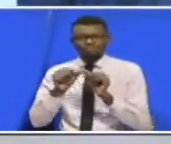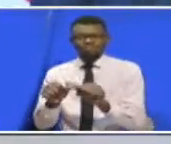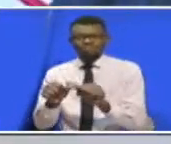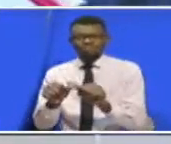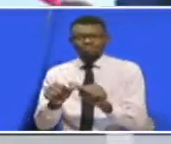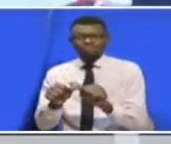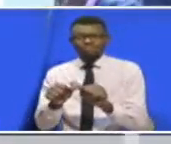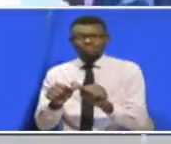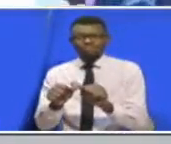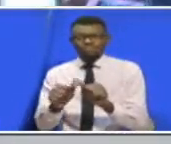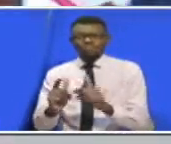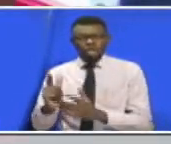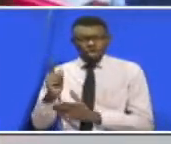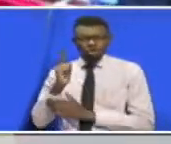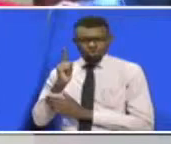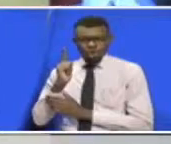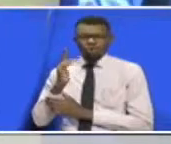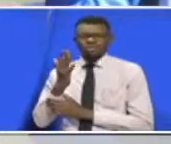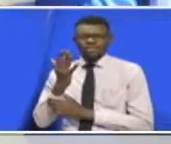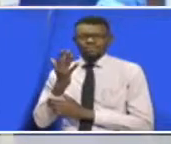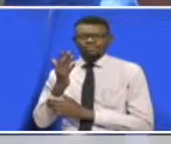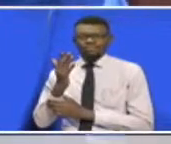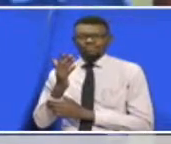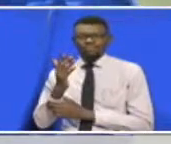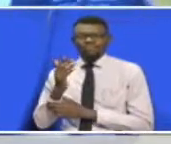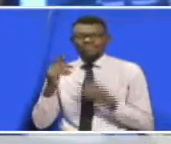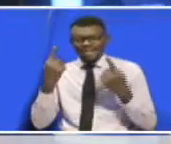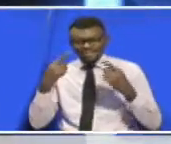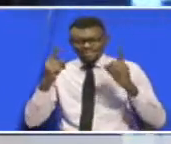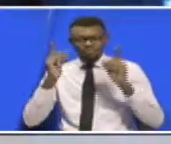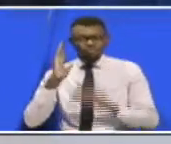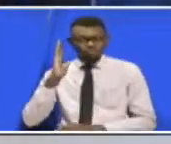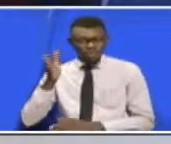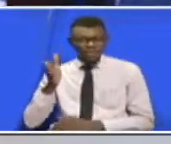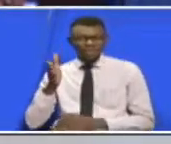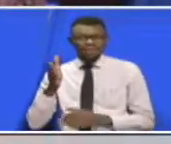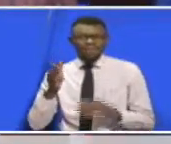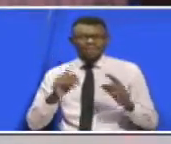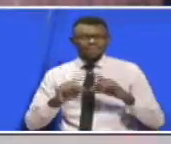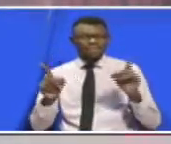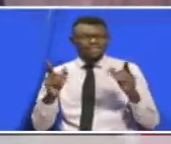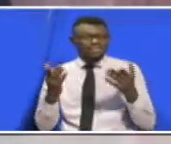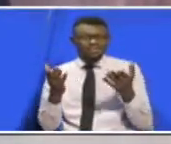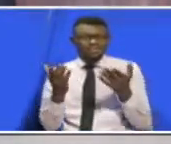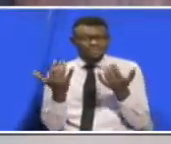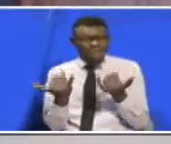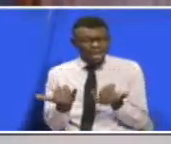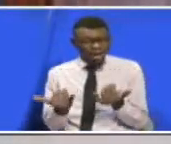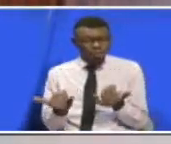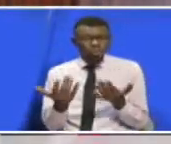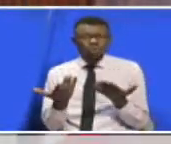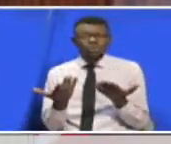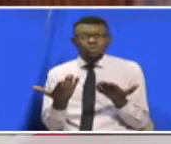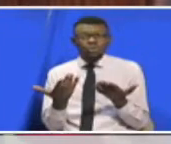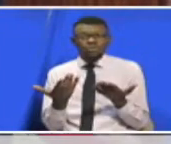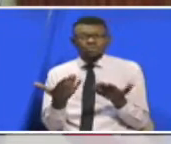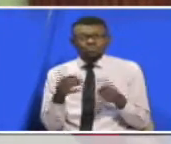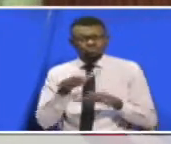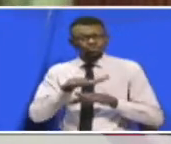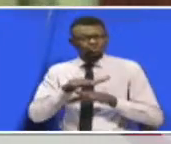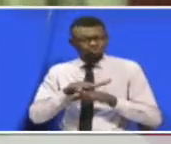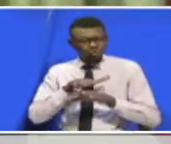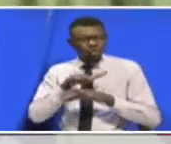of law will prevail. And I must say this, the wheels of justice turn slowly, but they